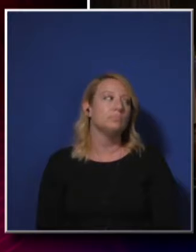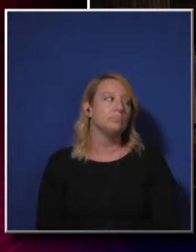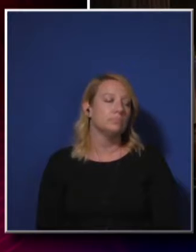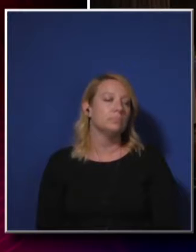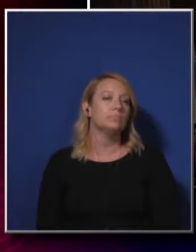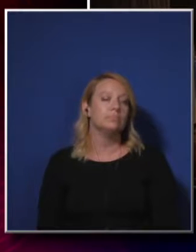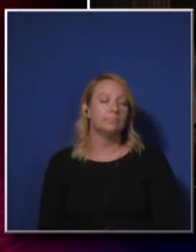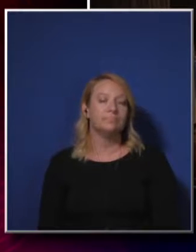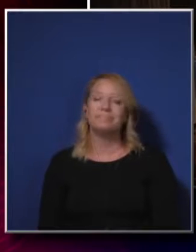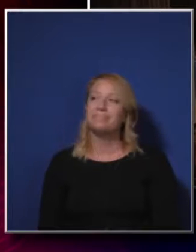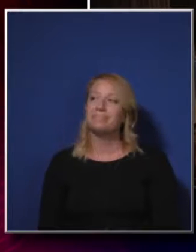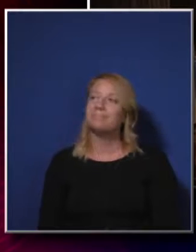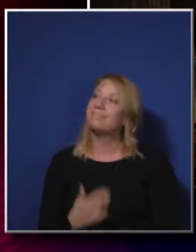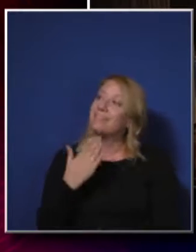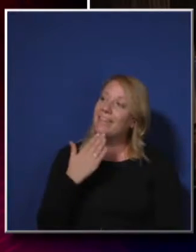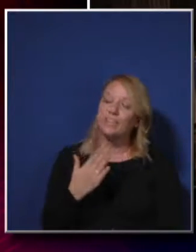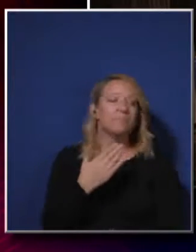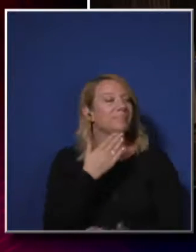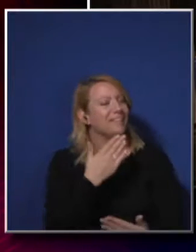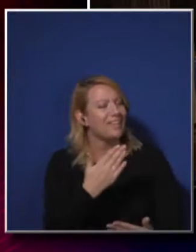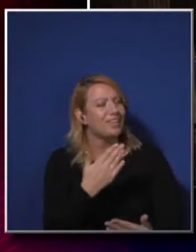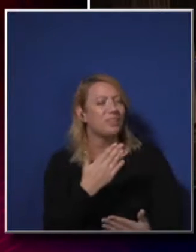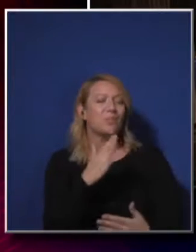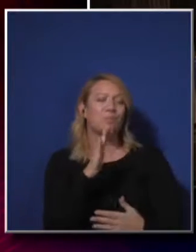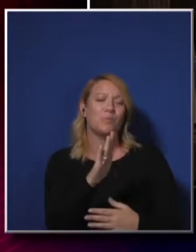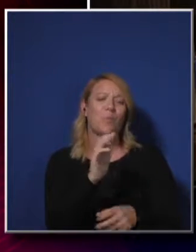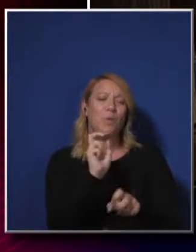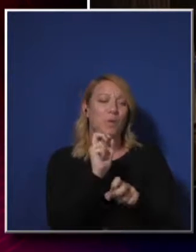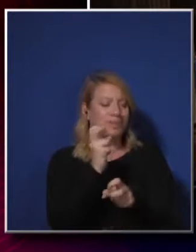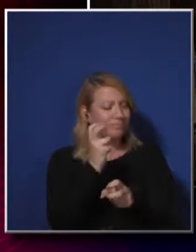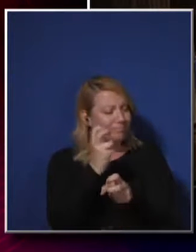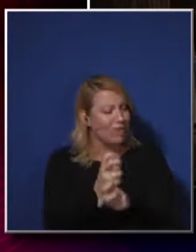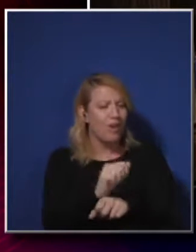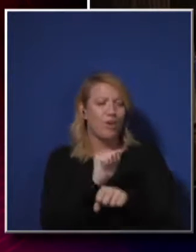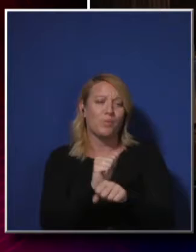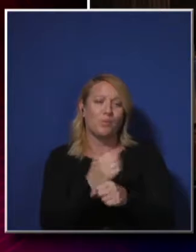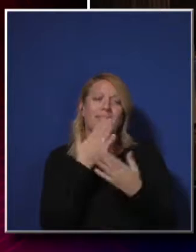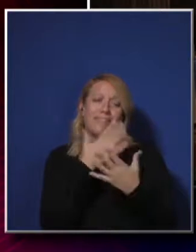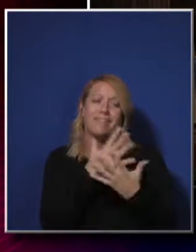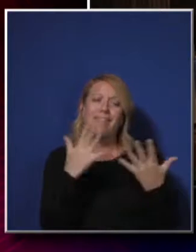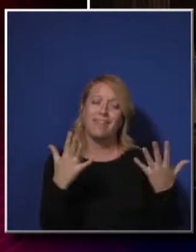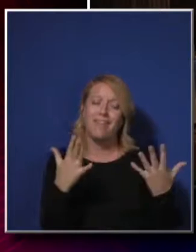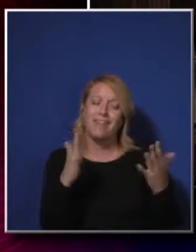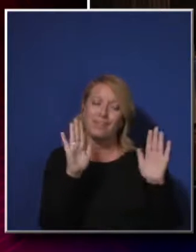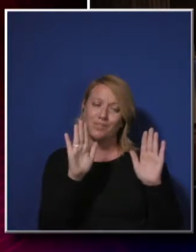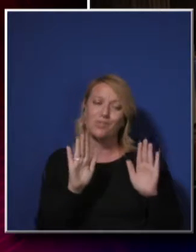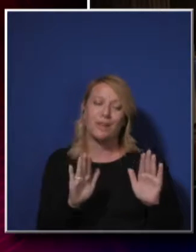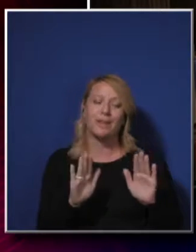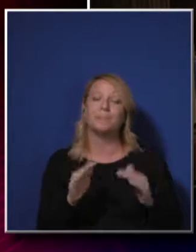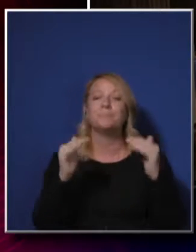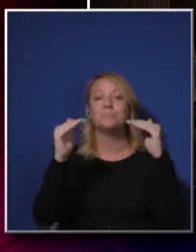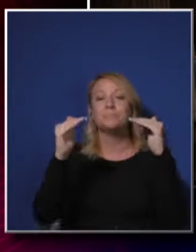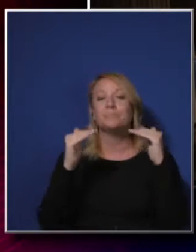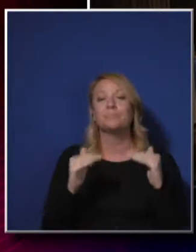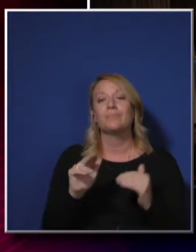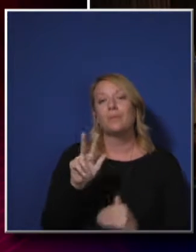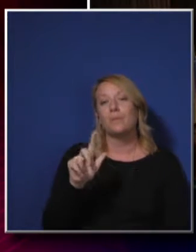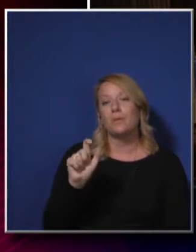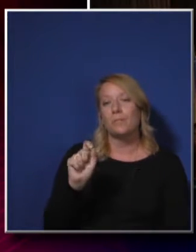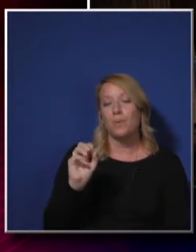Thank you. Thank you. Thank you. Thanks for all your hard work on this too as well. It's great. Now on to item